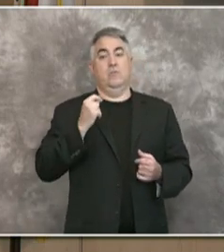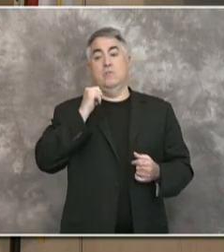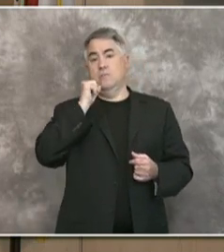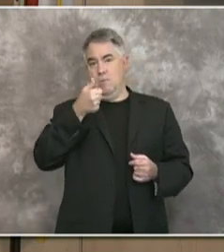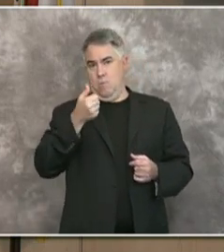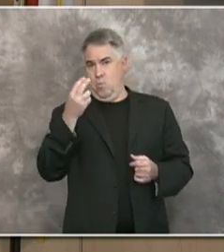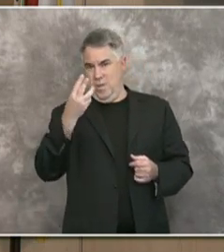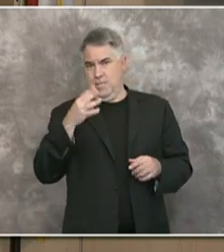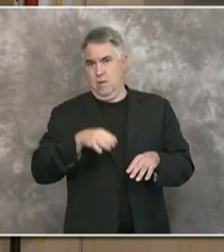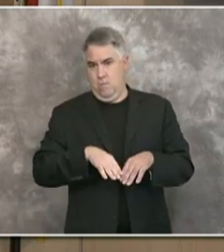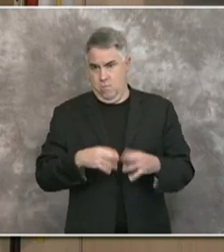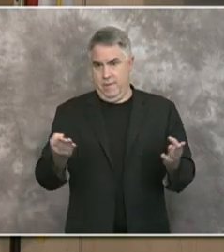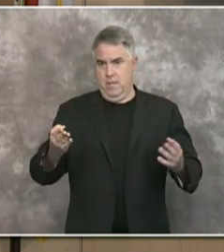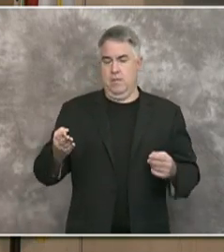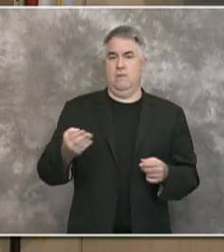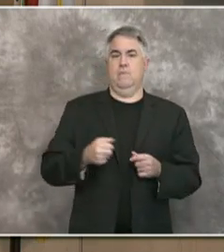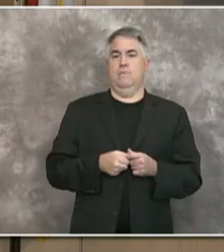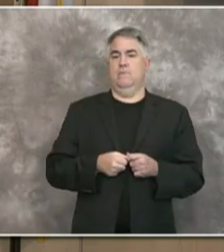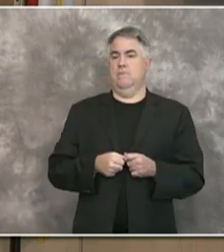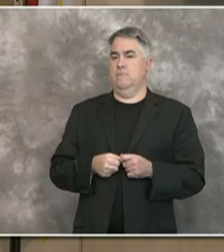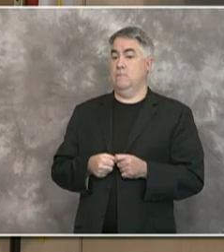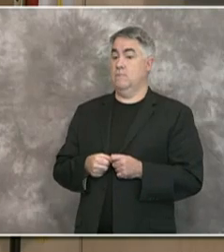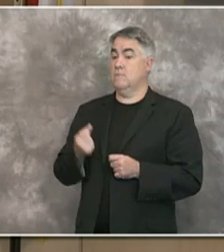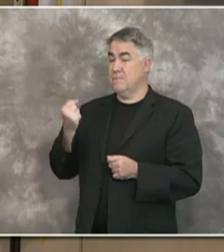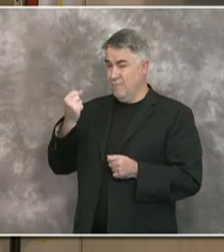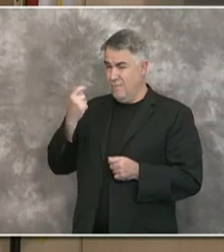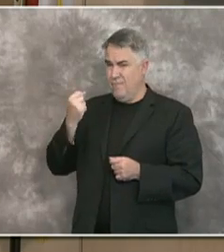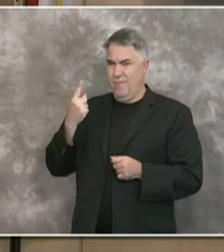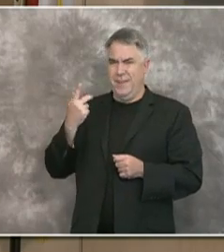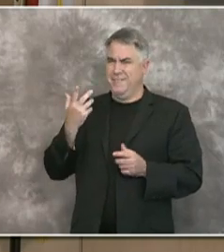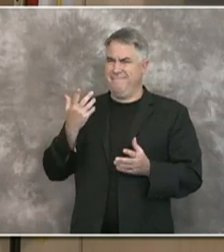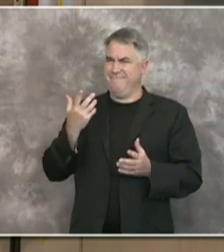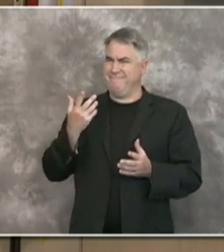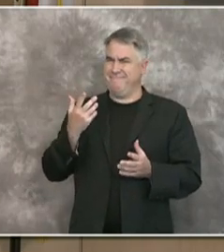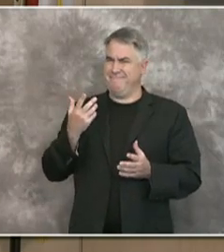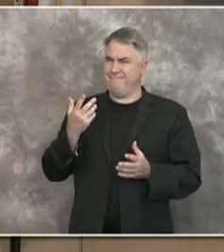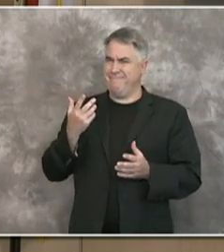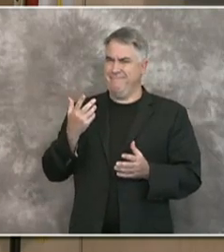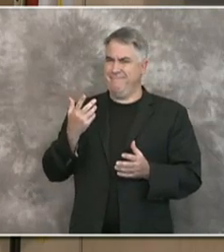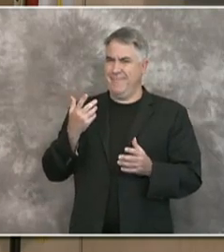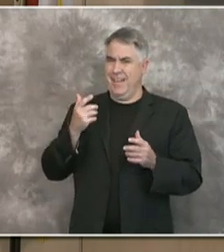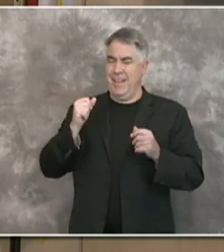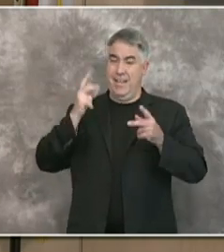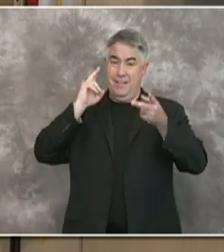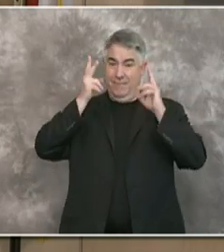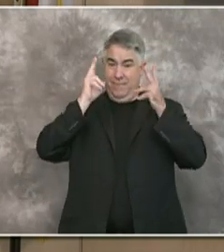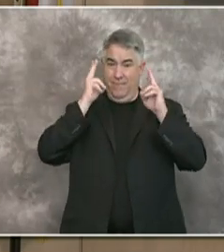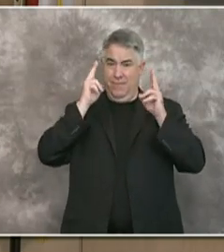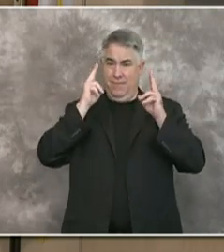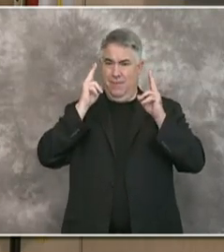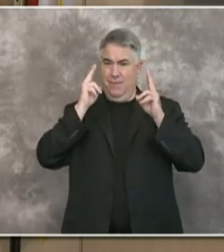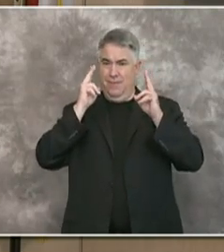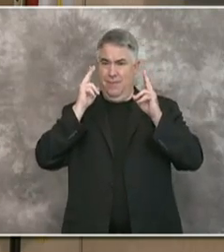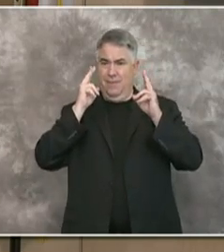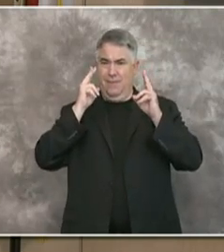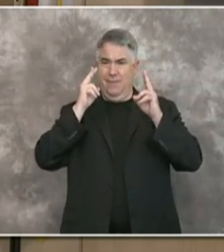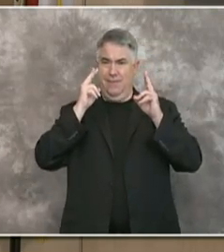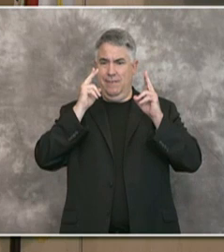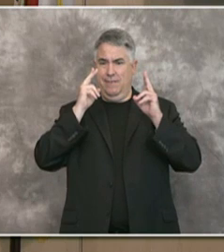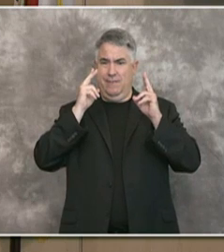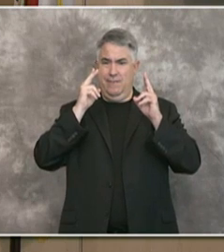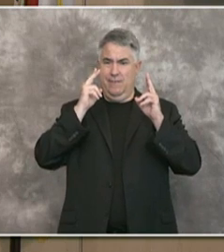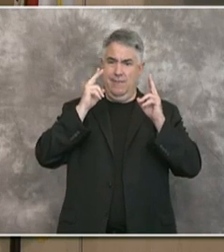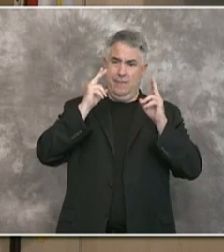So, and I would think it would be very unlikely that any salon, having had the announcement made by the